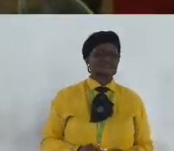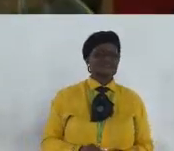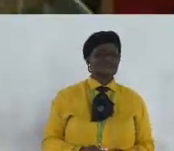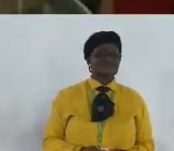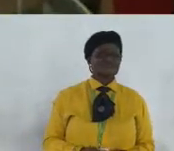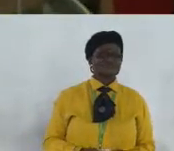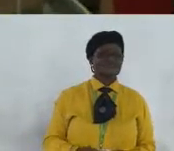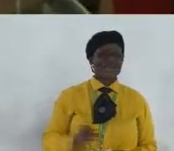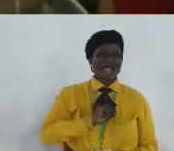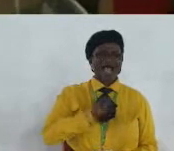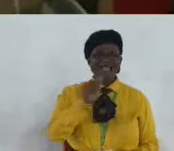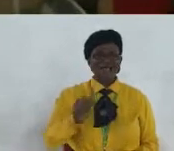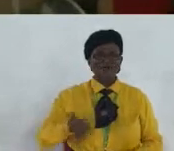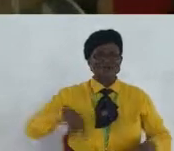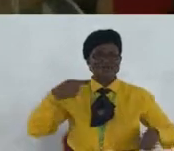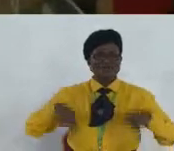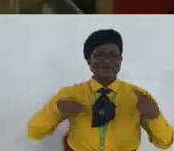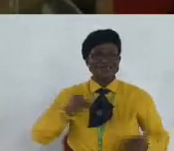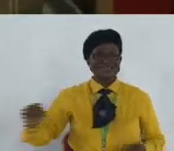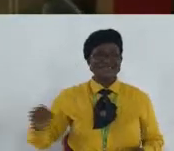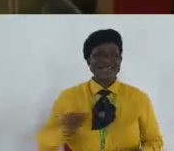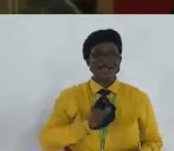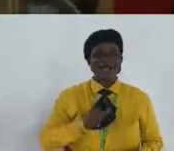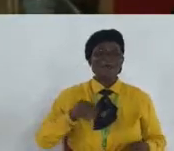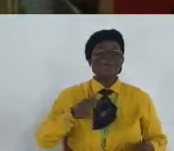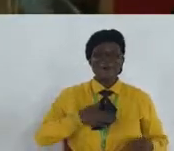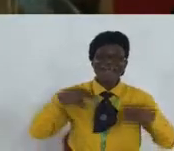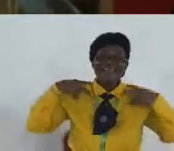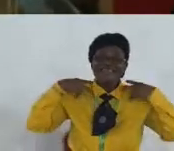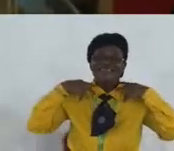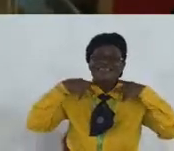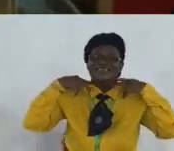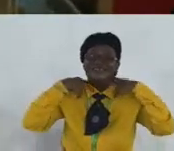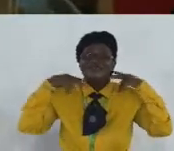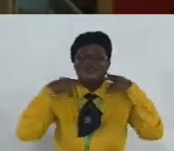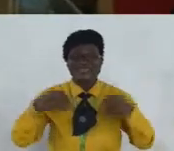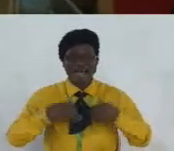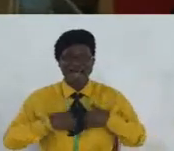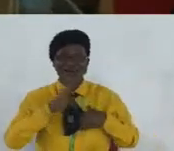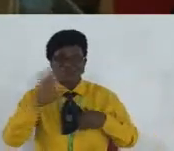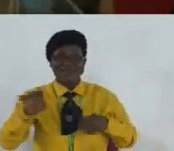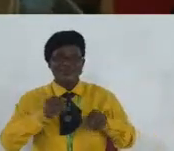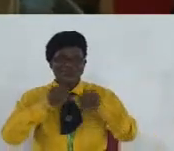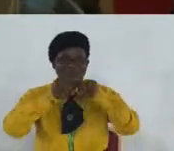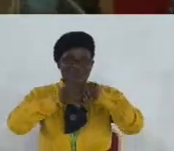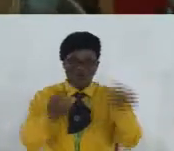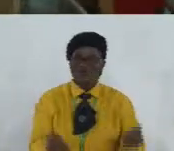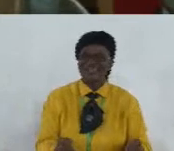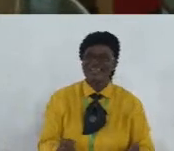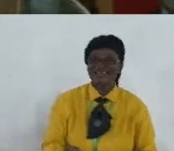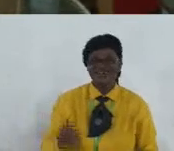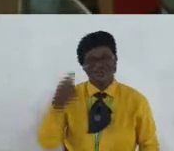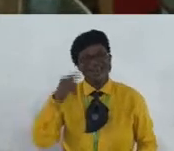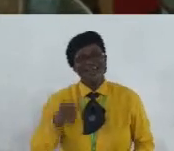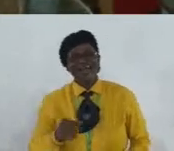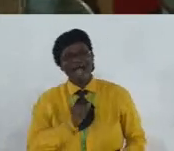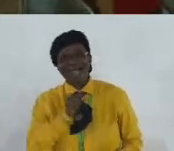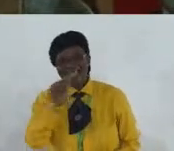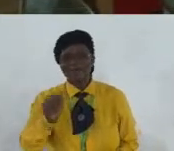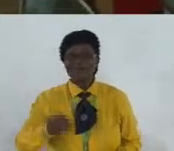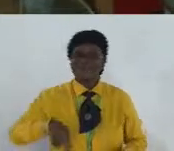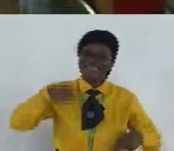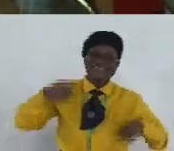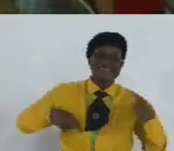I am rejoicing, my yokes have been broken. I am rejoicing that I am